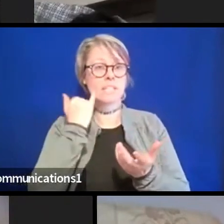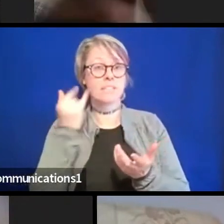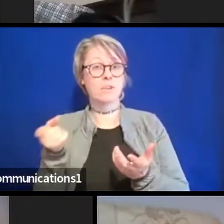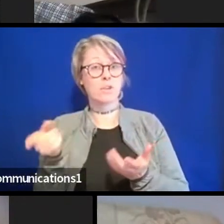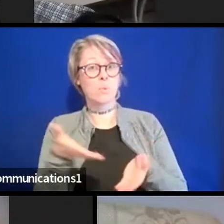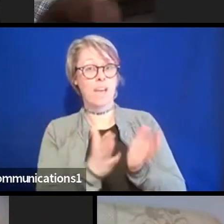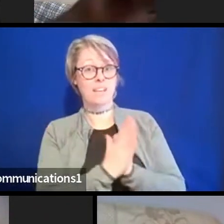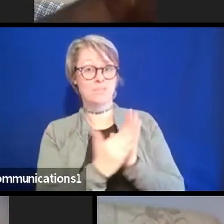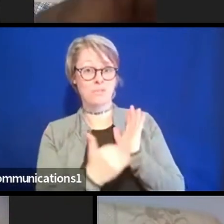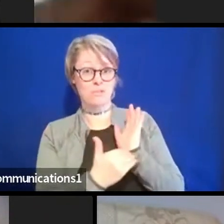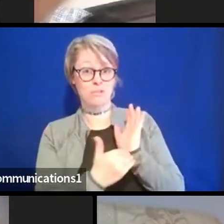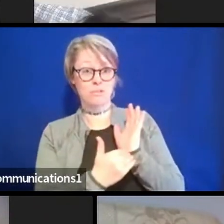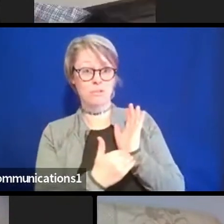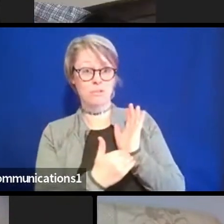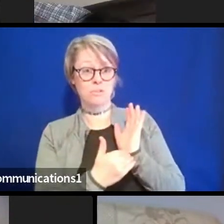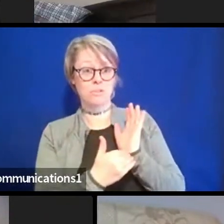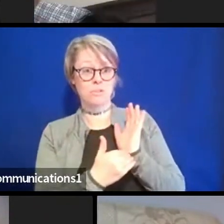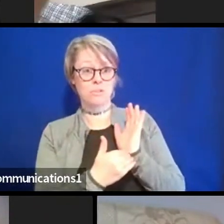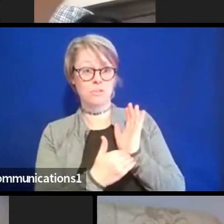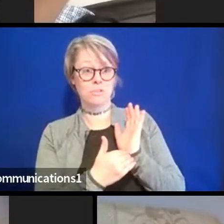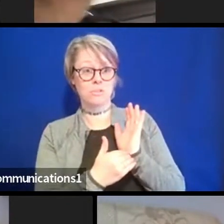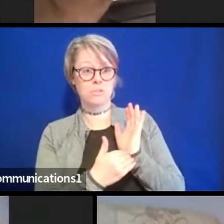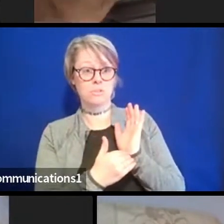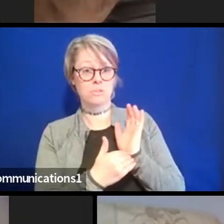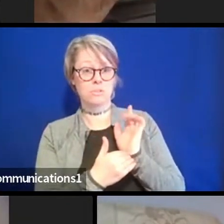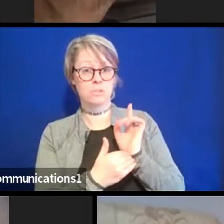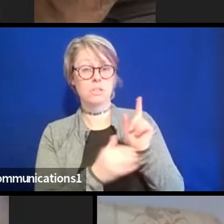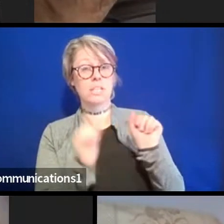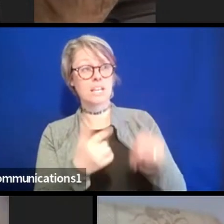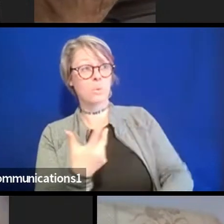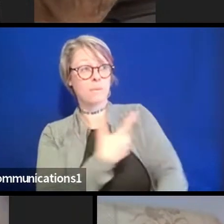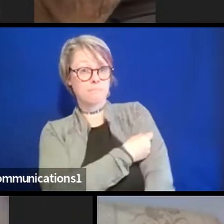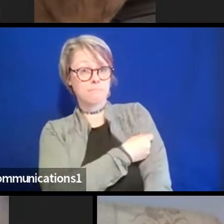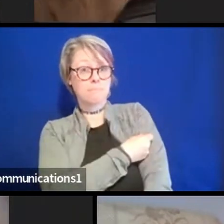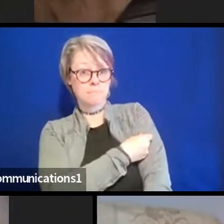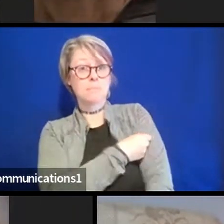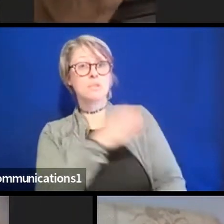doctor, you will receive a needle to end your life.